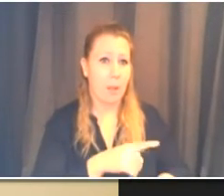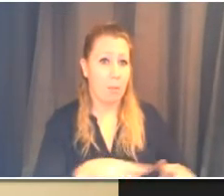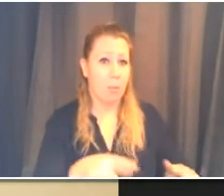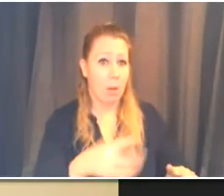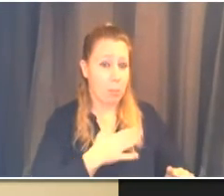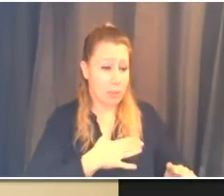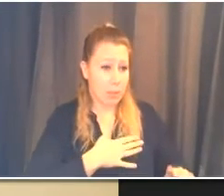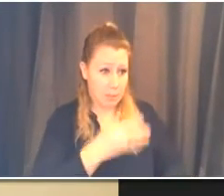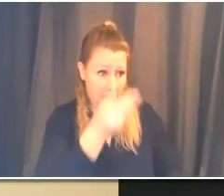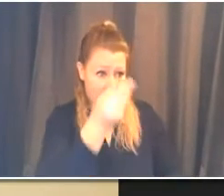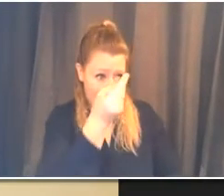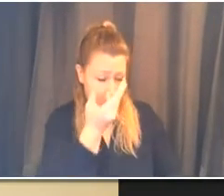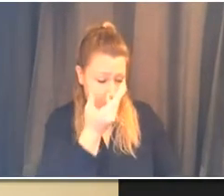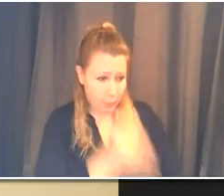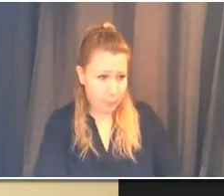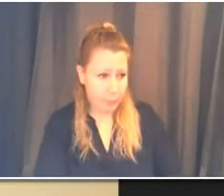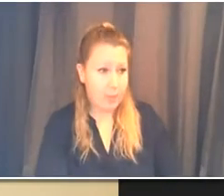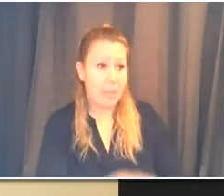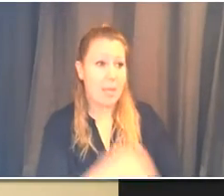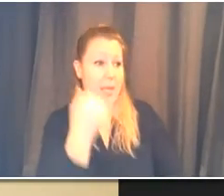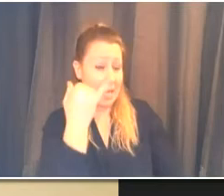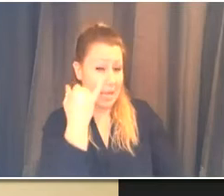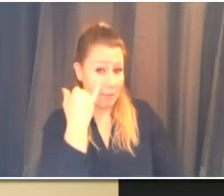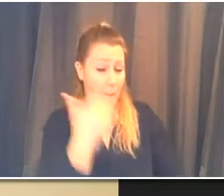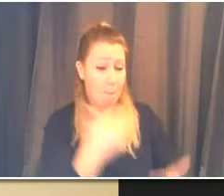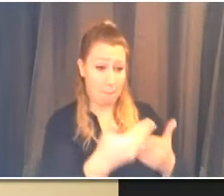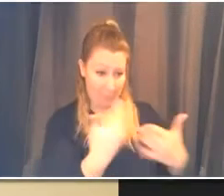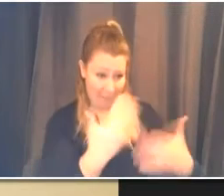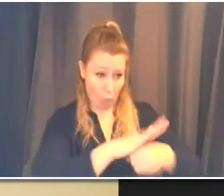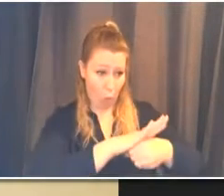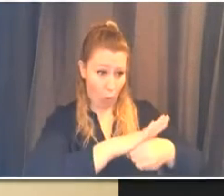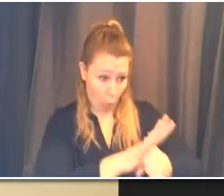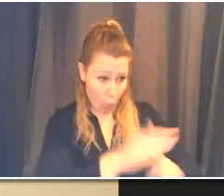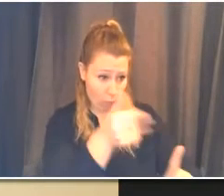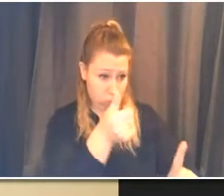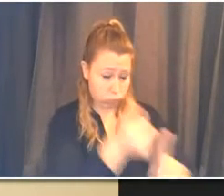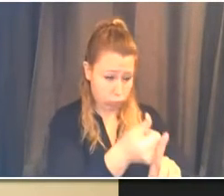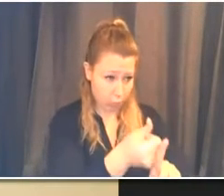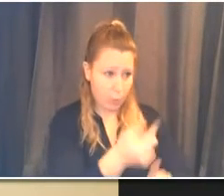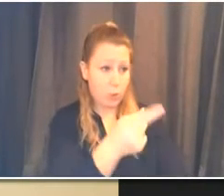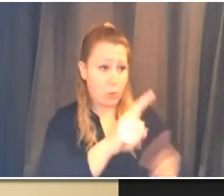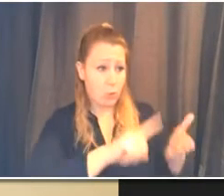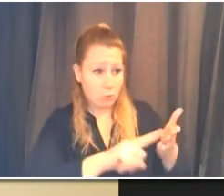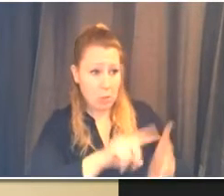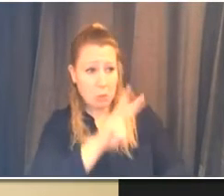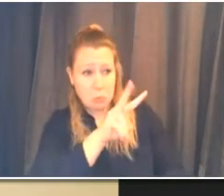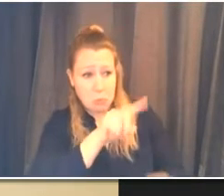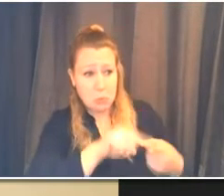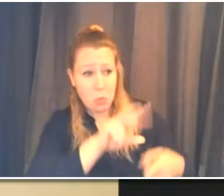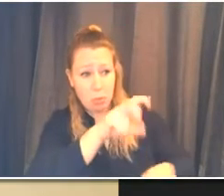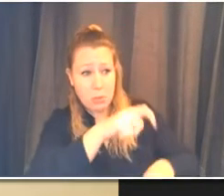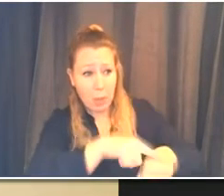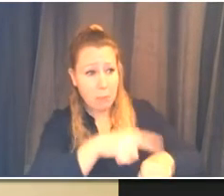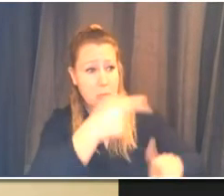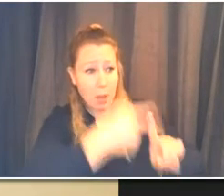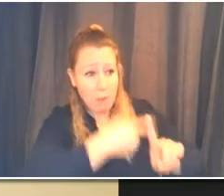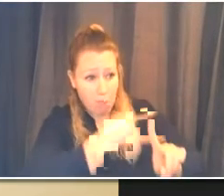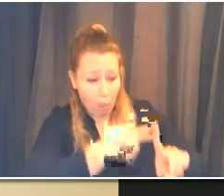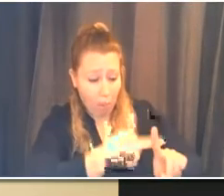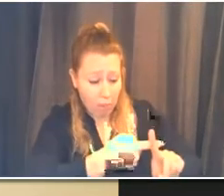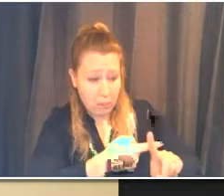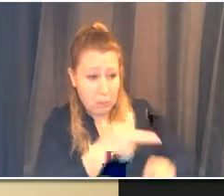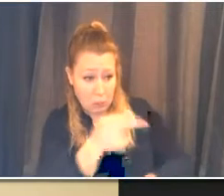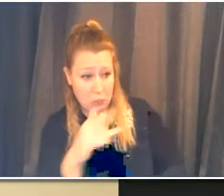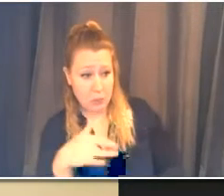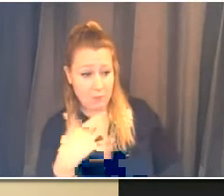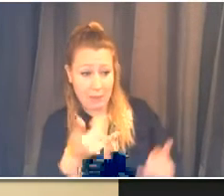suff would be sufficient in the event of a pandemic when people are uh locked in